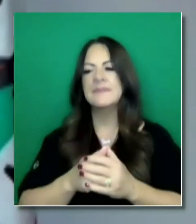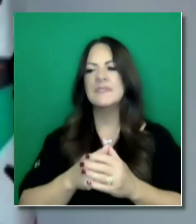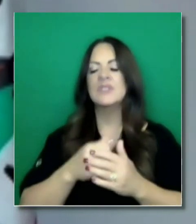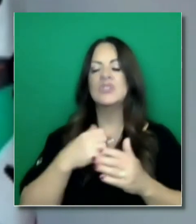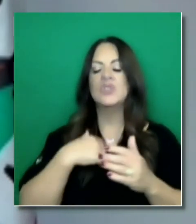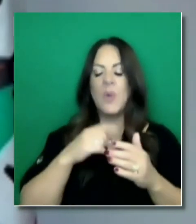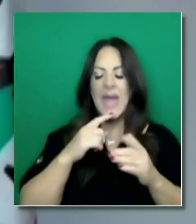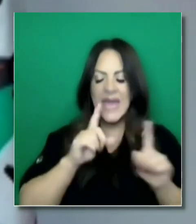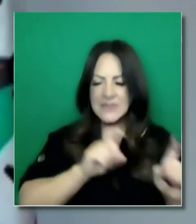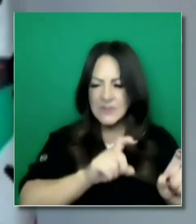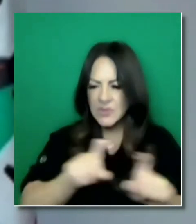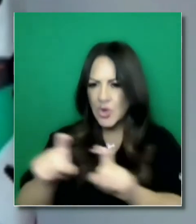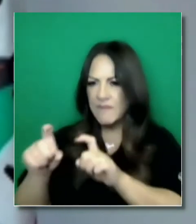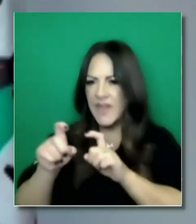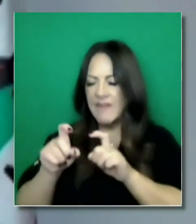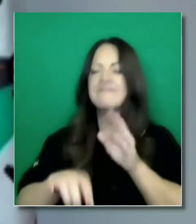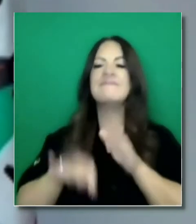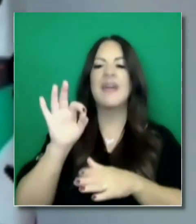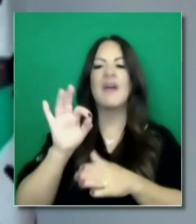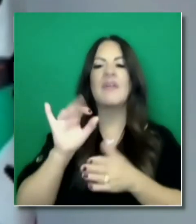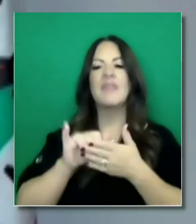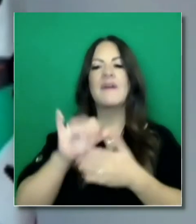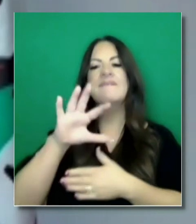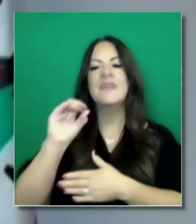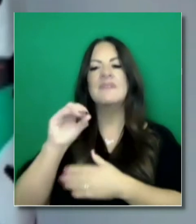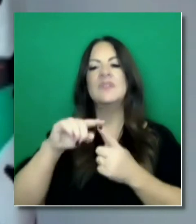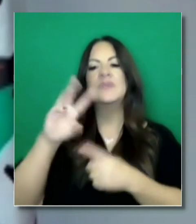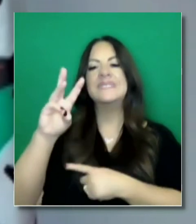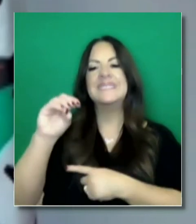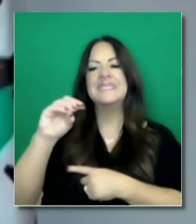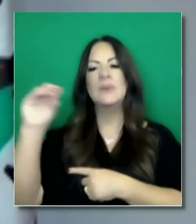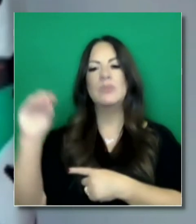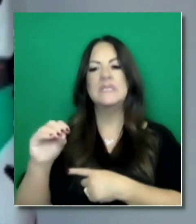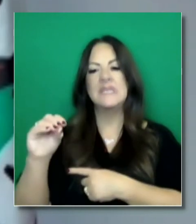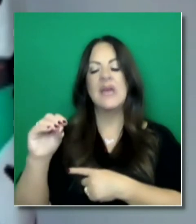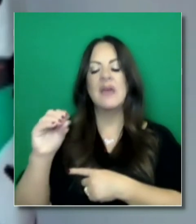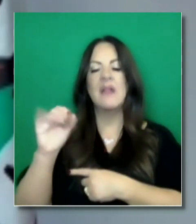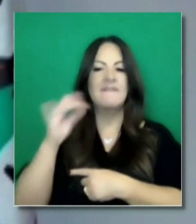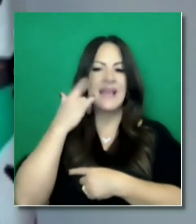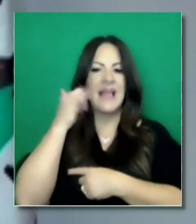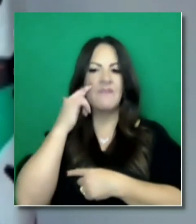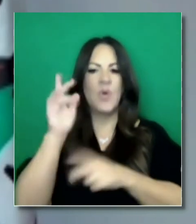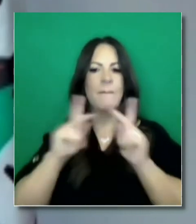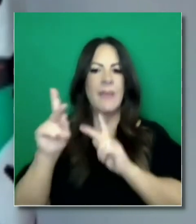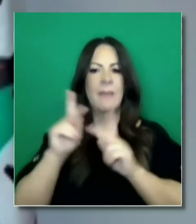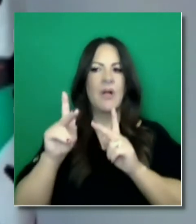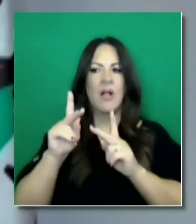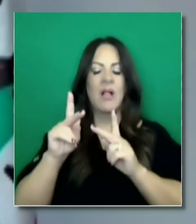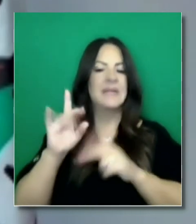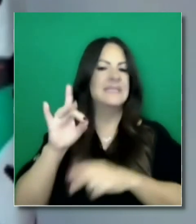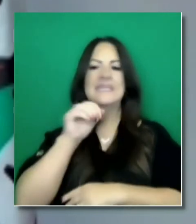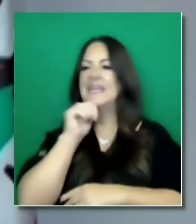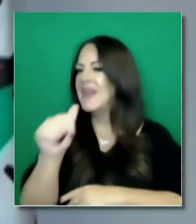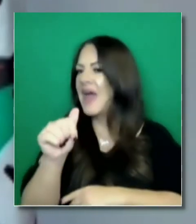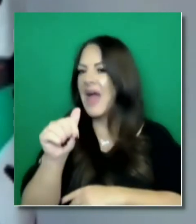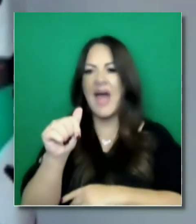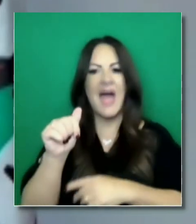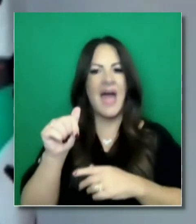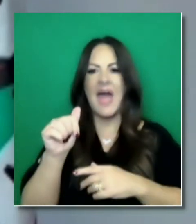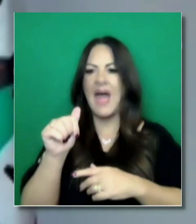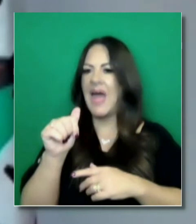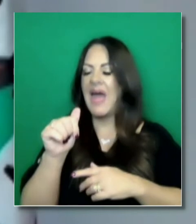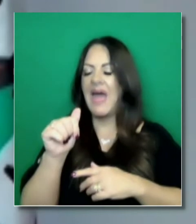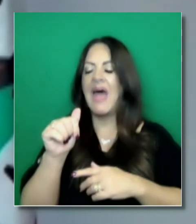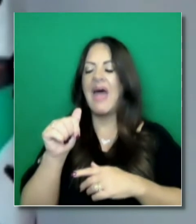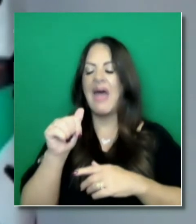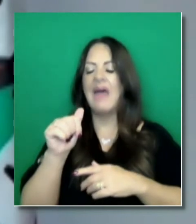somewhere between 50 and 60% of Californians making that decision. So we really hope that as we enter one of these last worrying